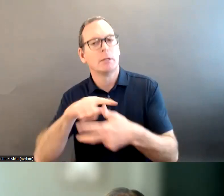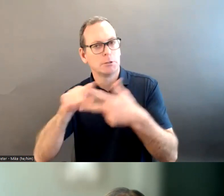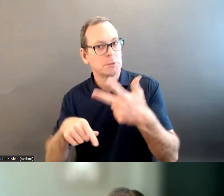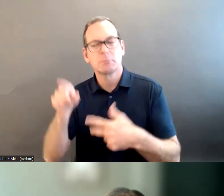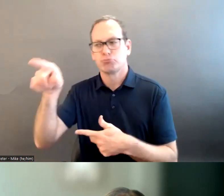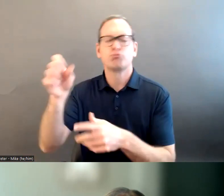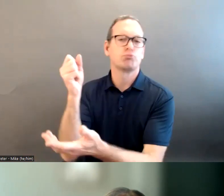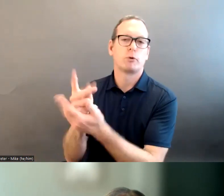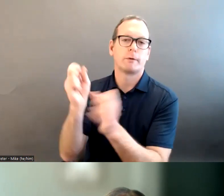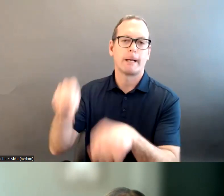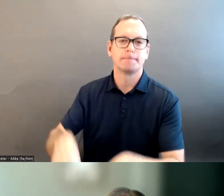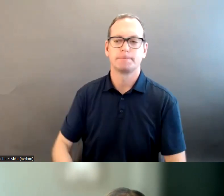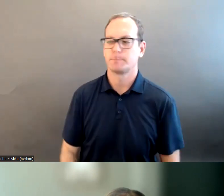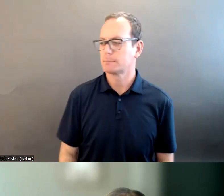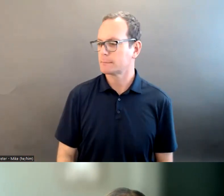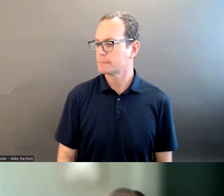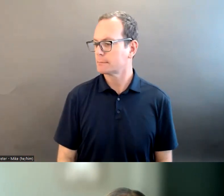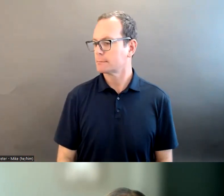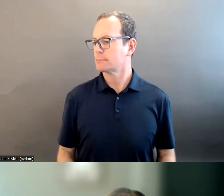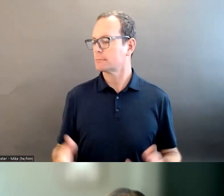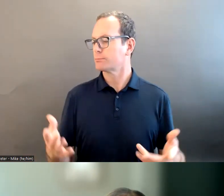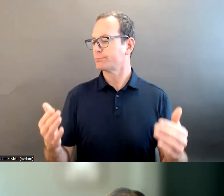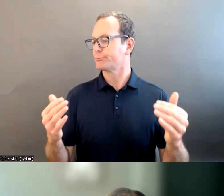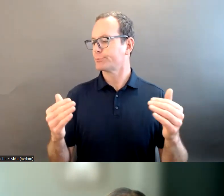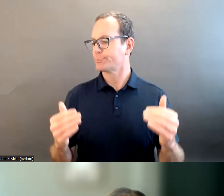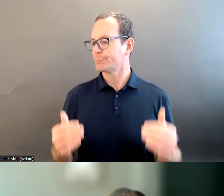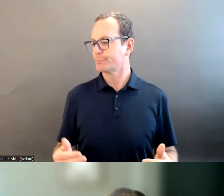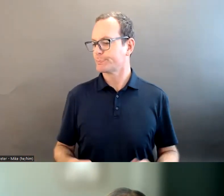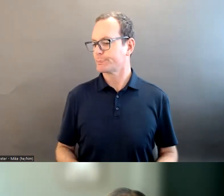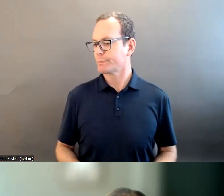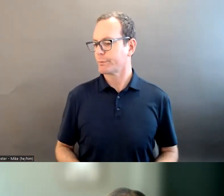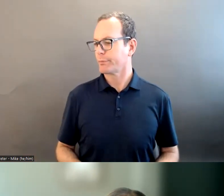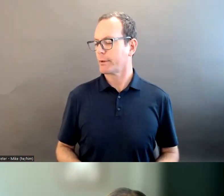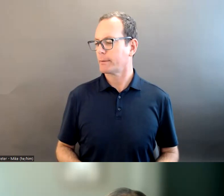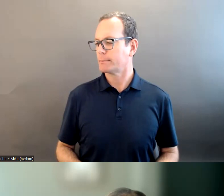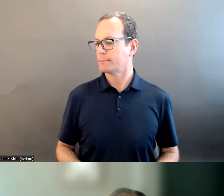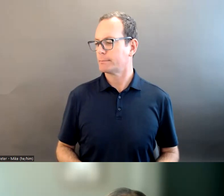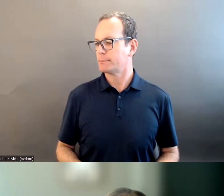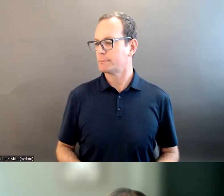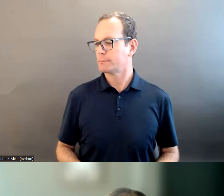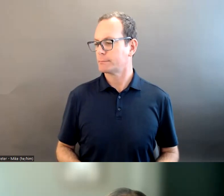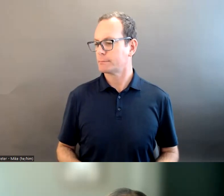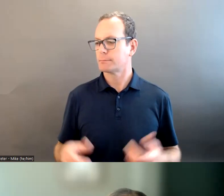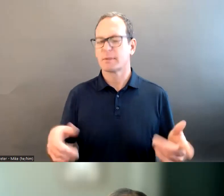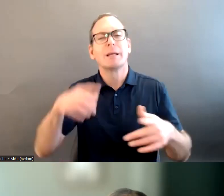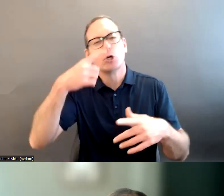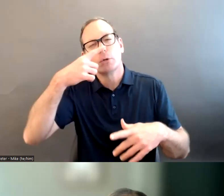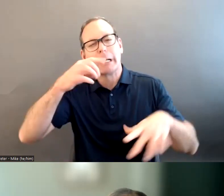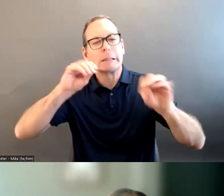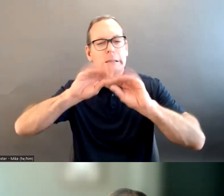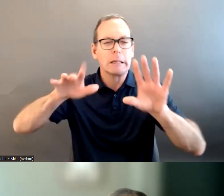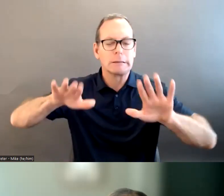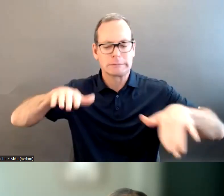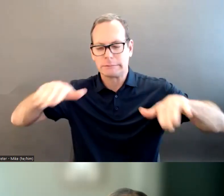again, understanding when power of attorney for personal care becomes effective, when does power of attorney